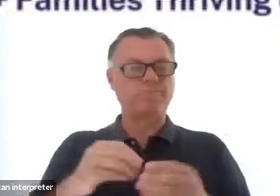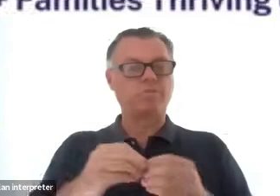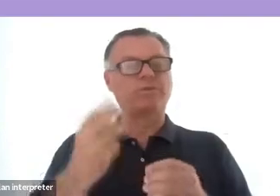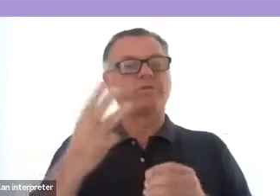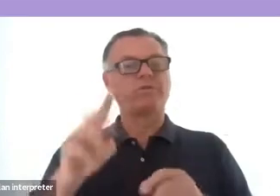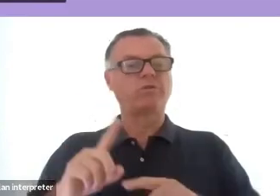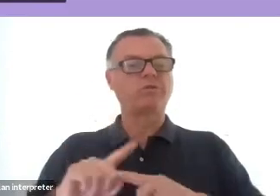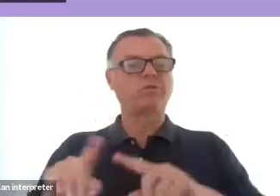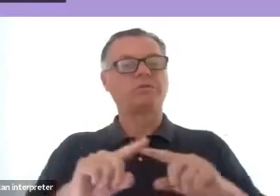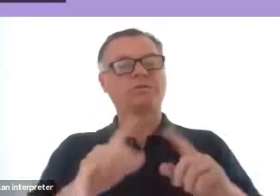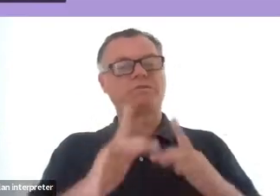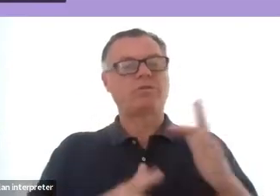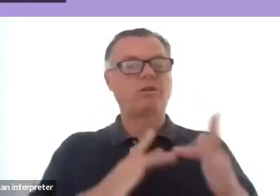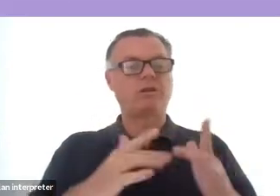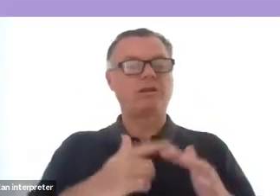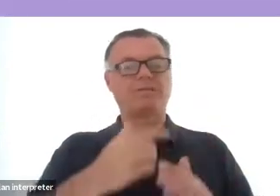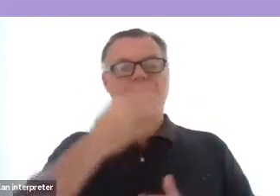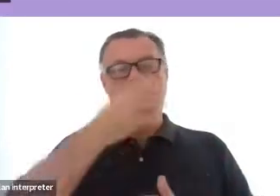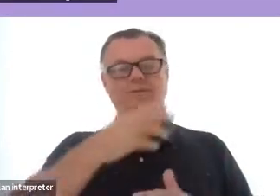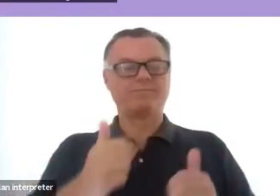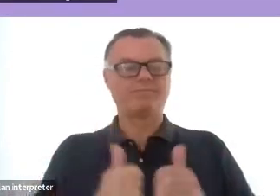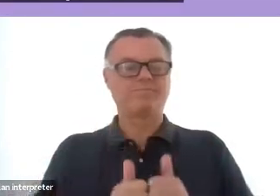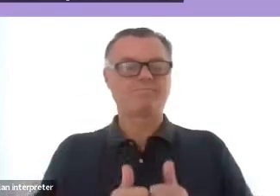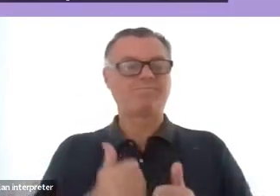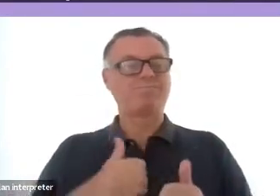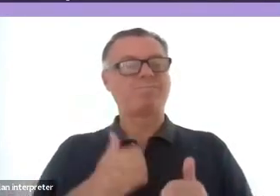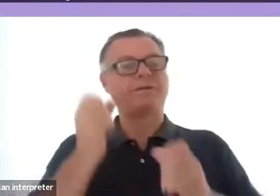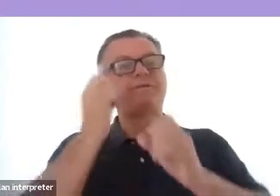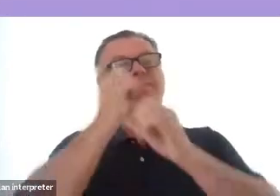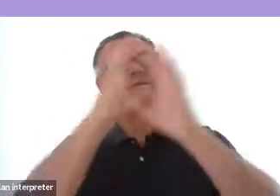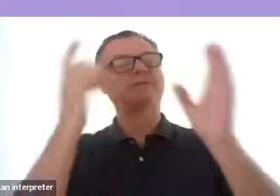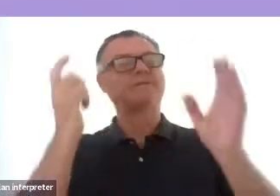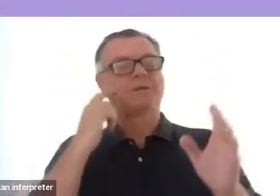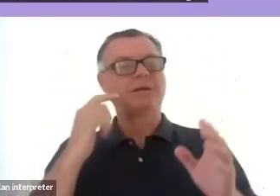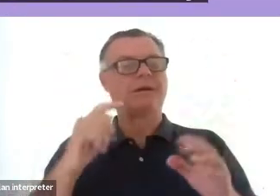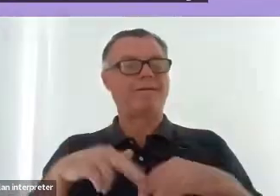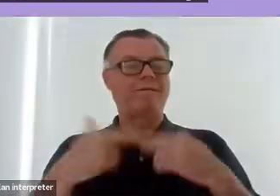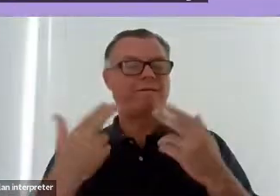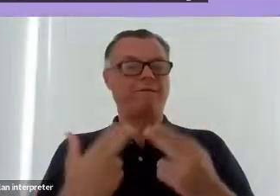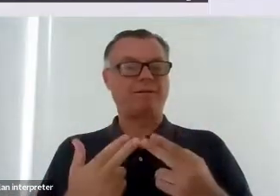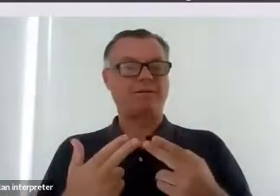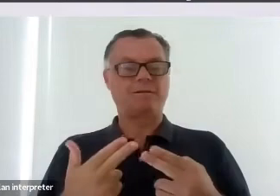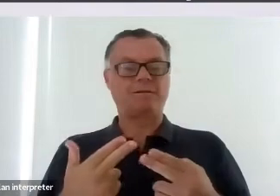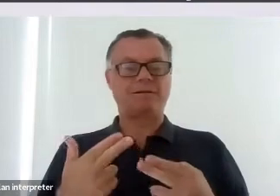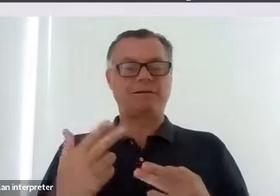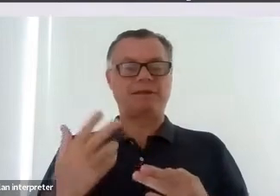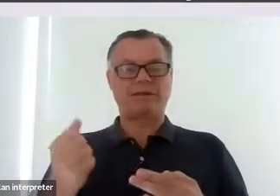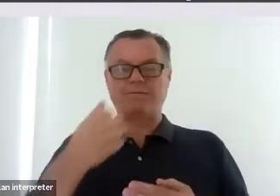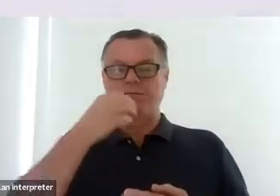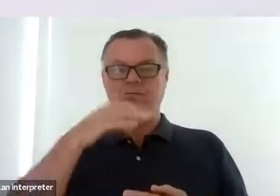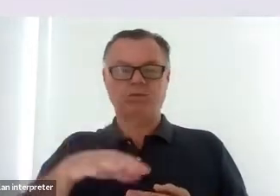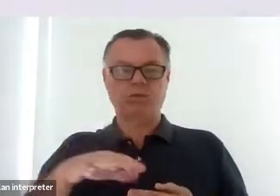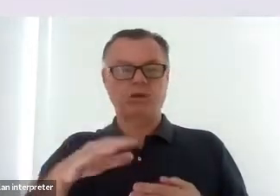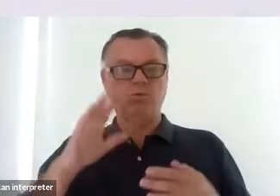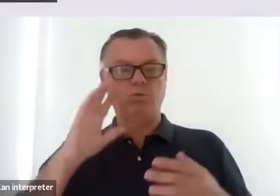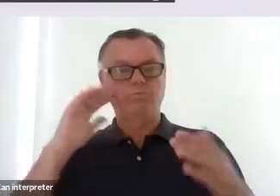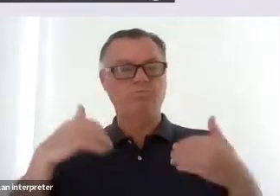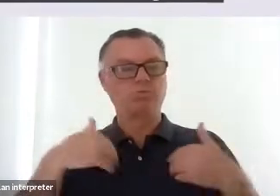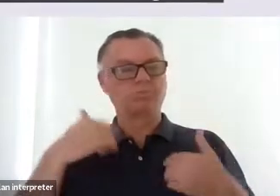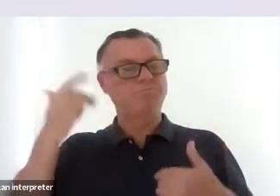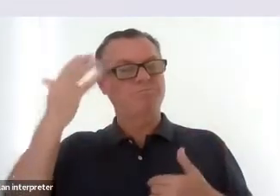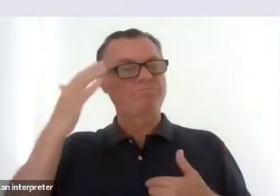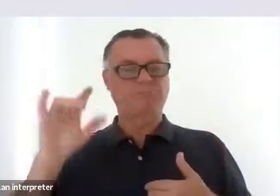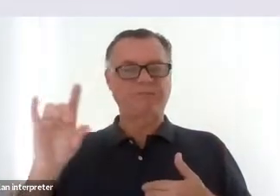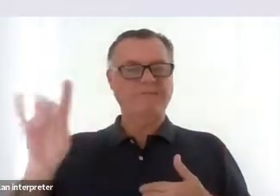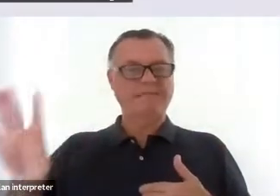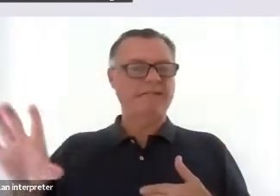events online and in person. Our vision is very simple, that no family should navigate neurodiversity alone. Our ask is that we are looking